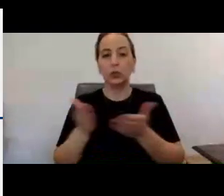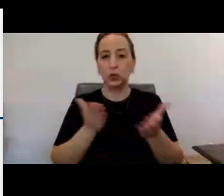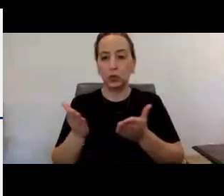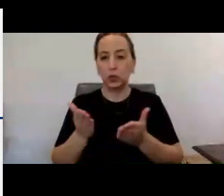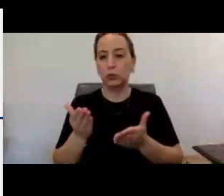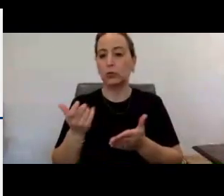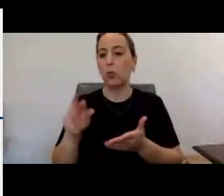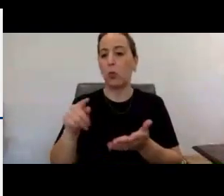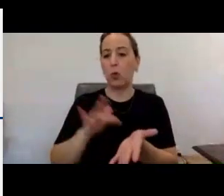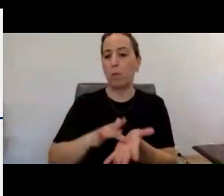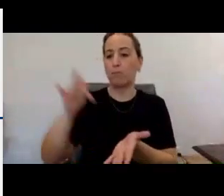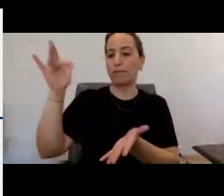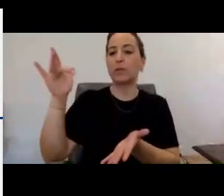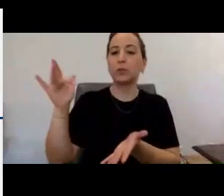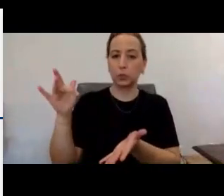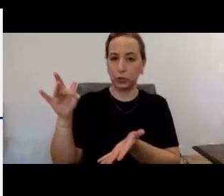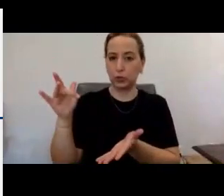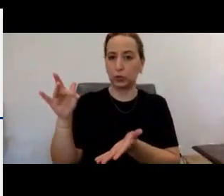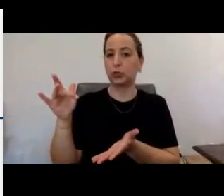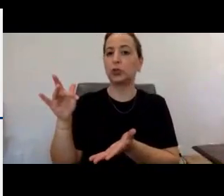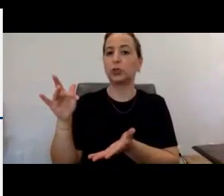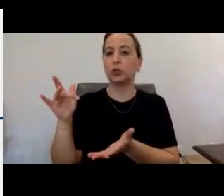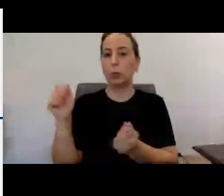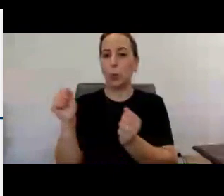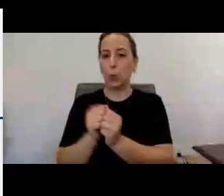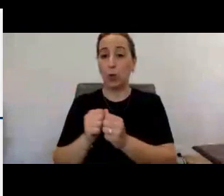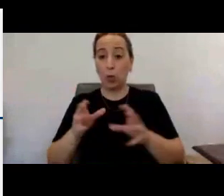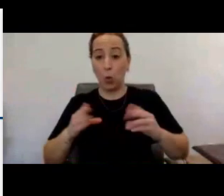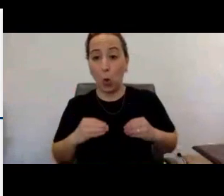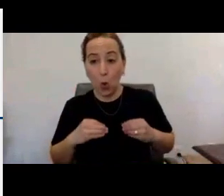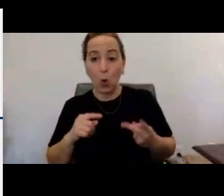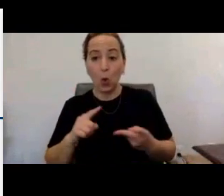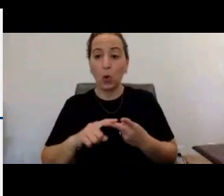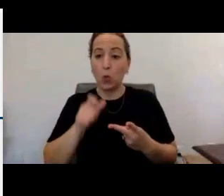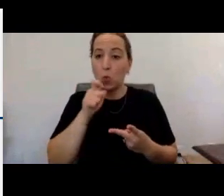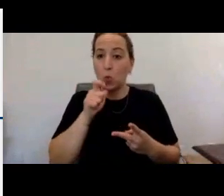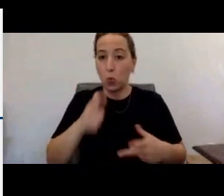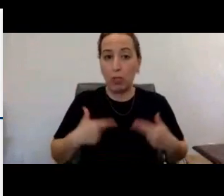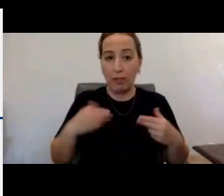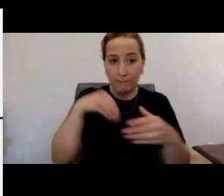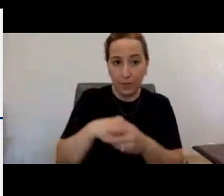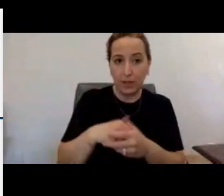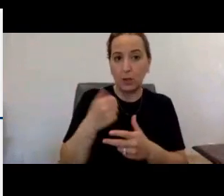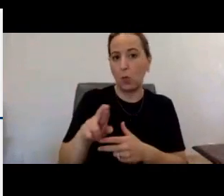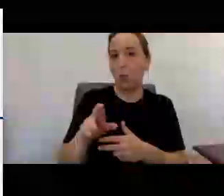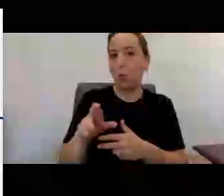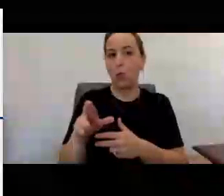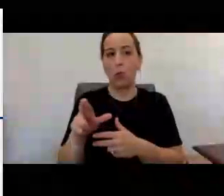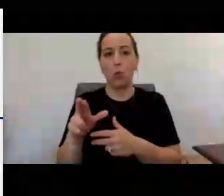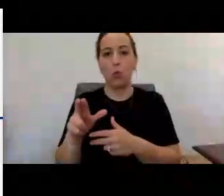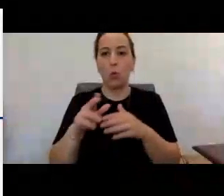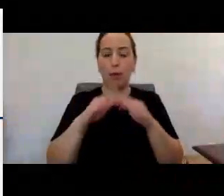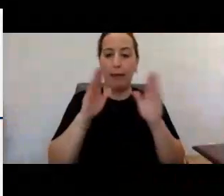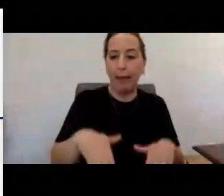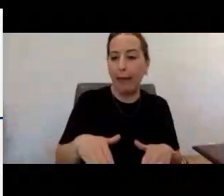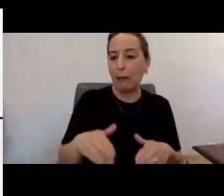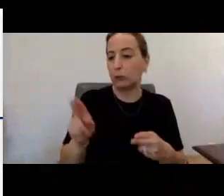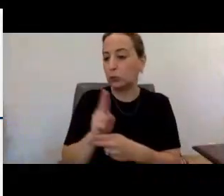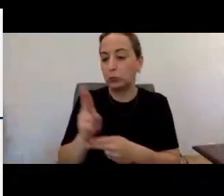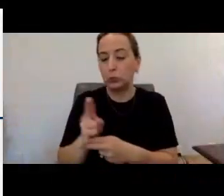privileges connected with ownership, occupancy, or use of housing or commercial property. So some examples of